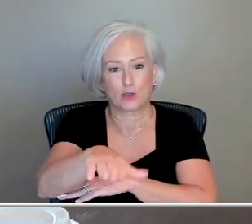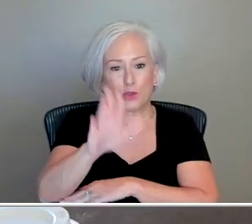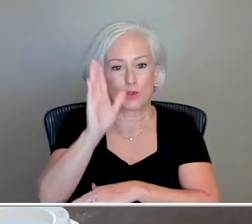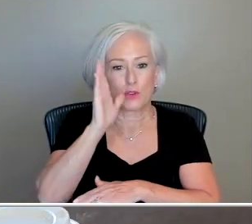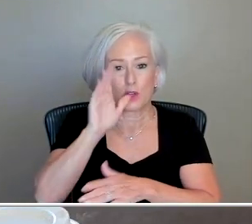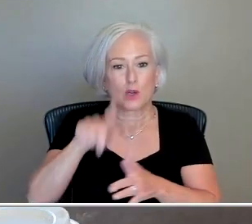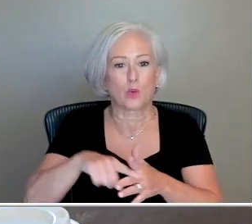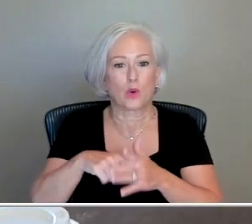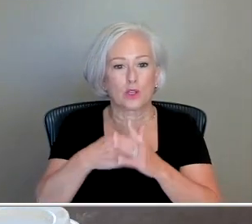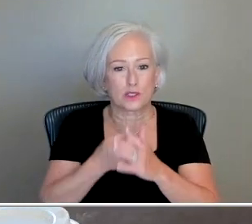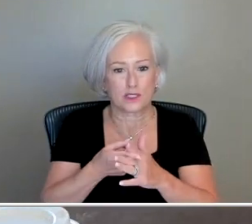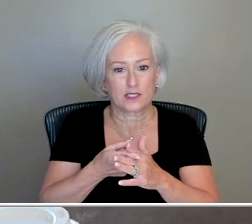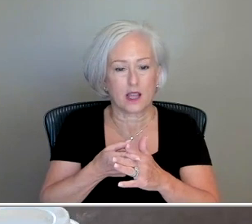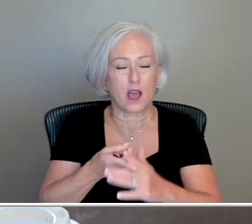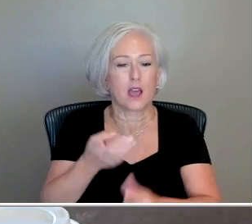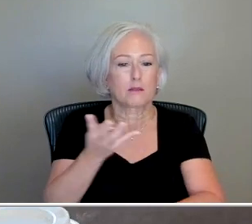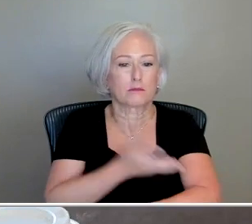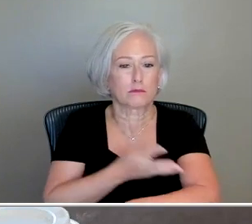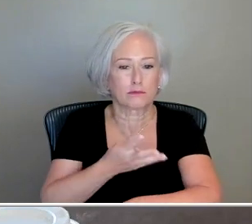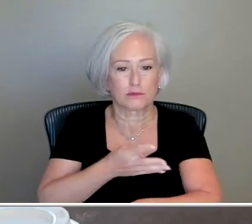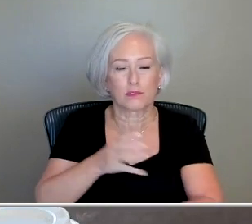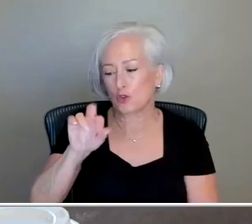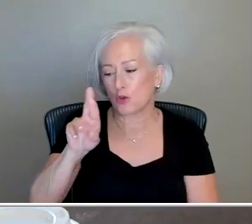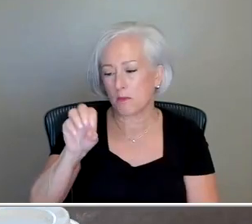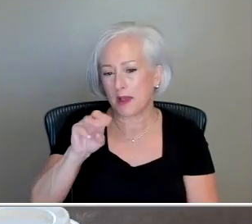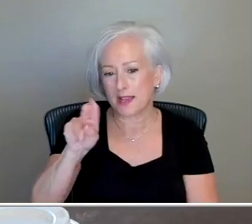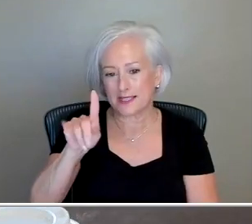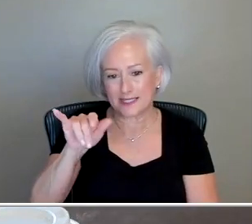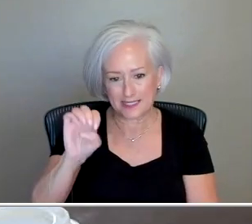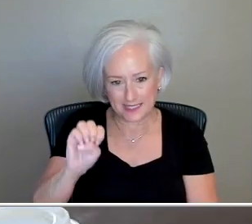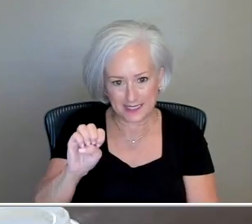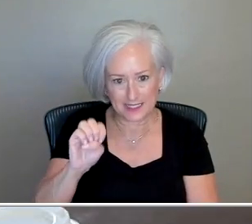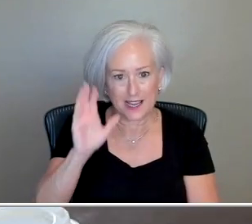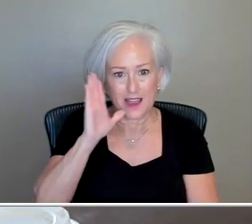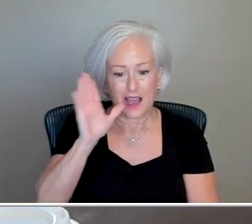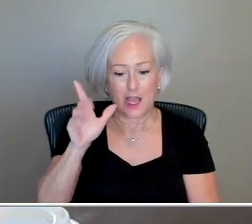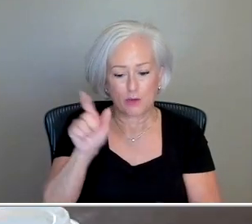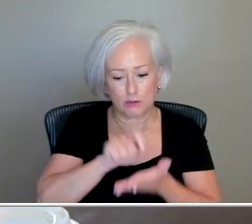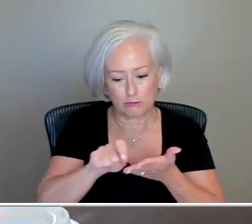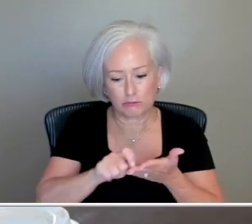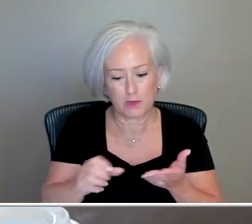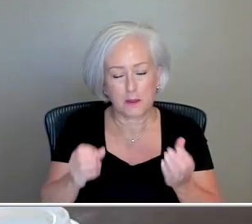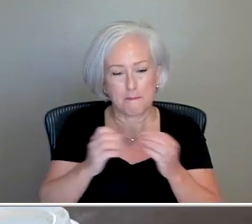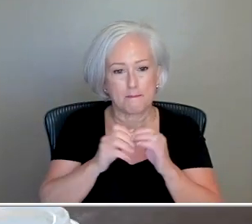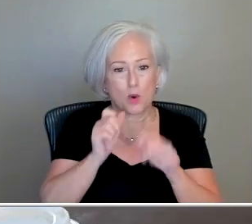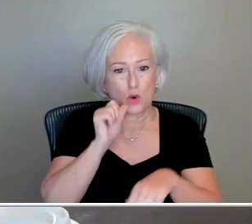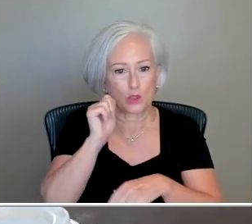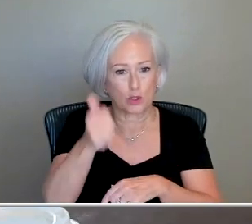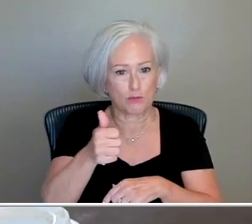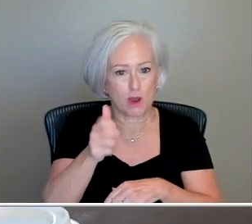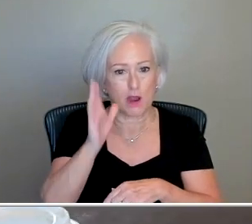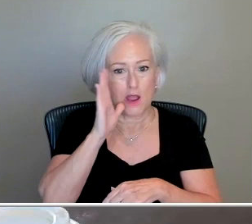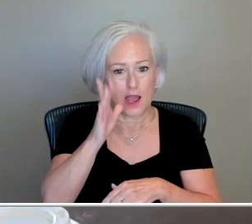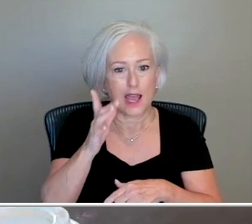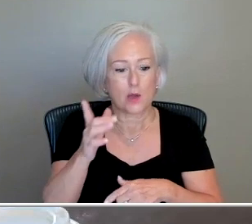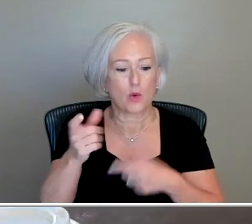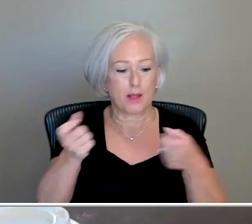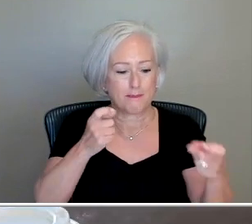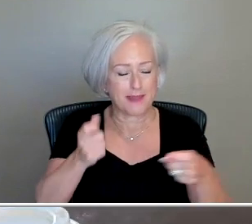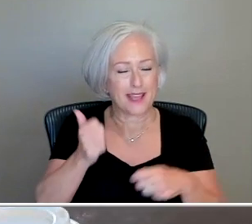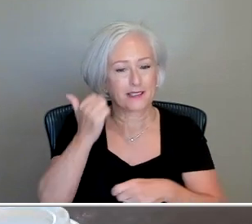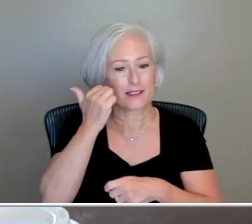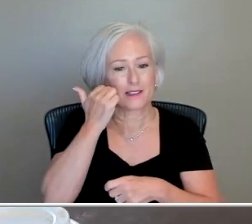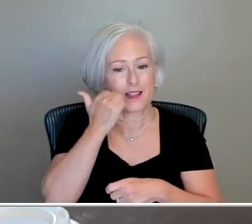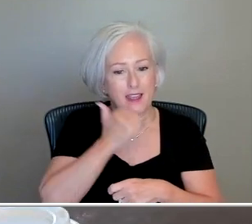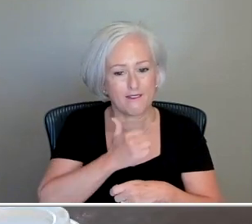and adriamycin. I will write more tomorrow. I will deal with this day by day. I need one more